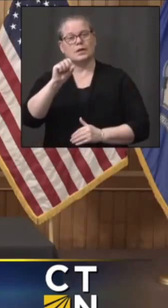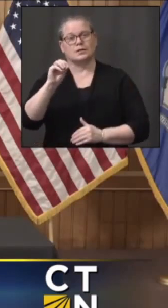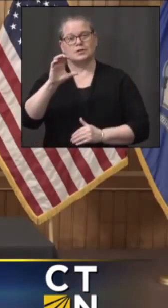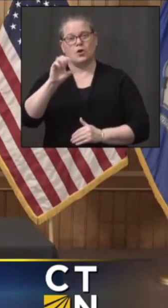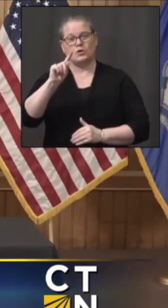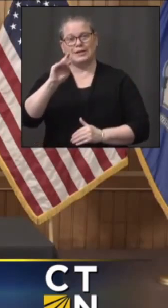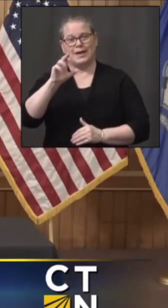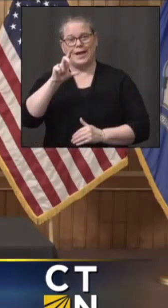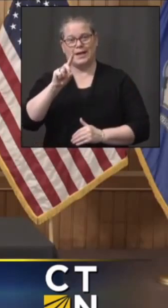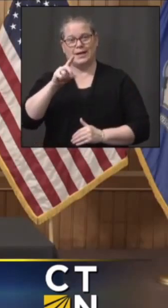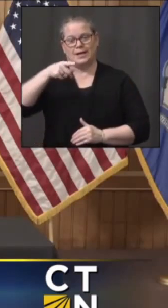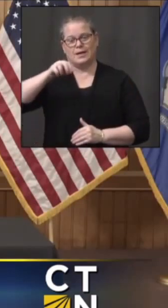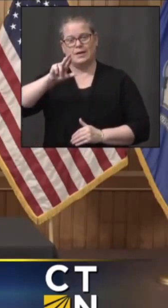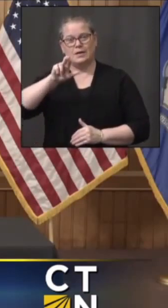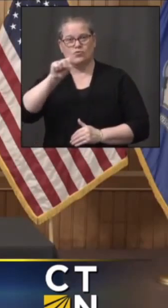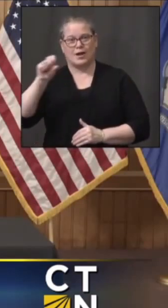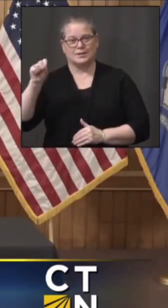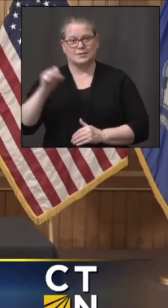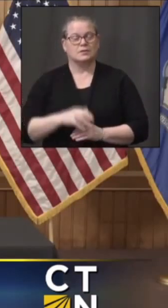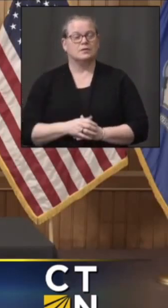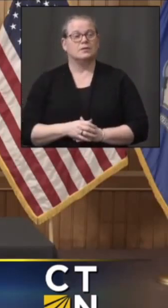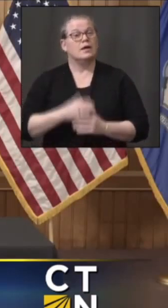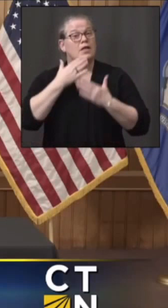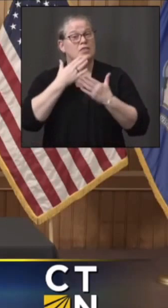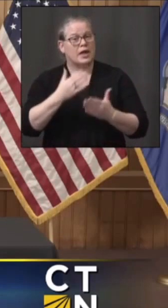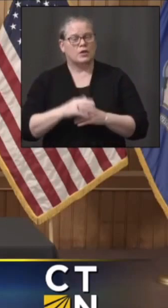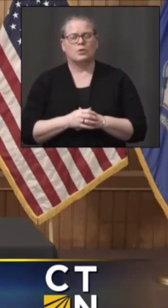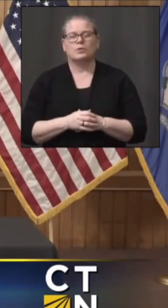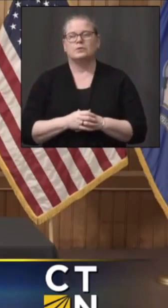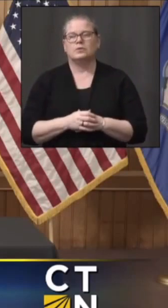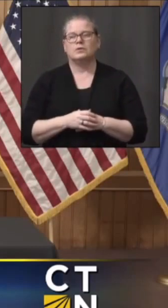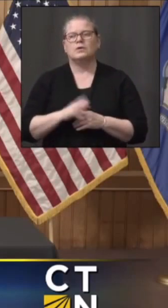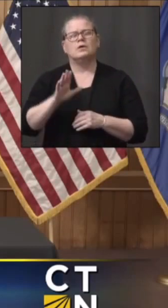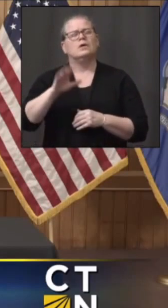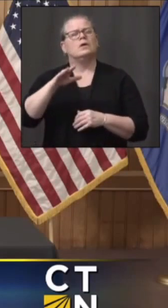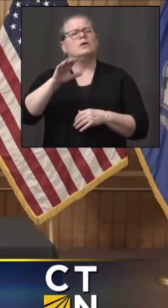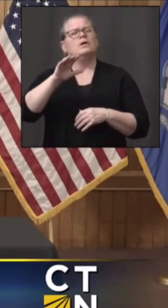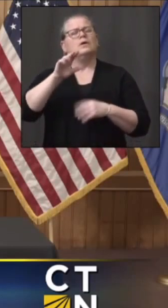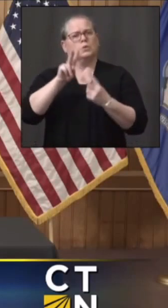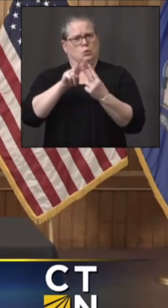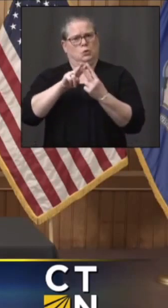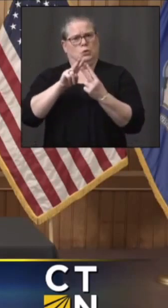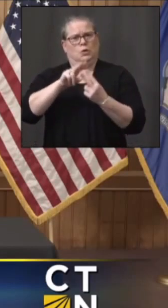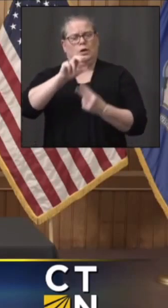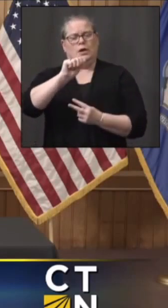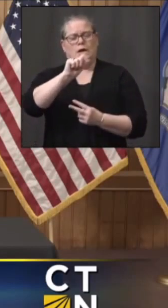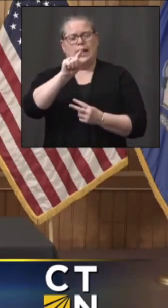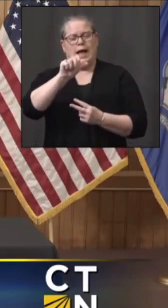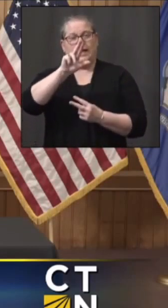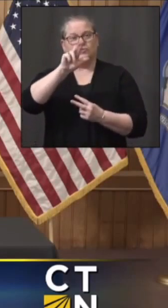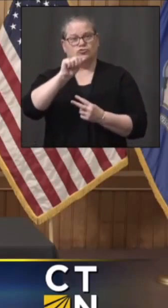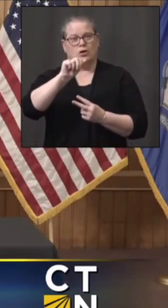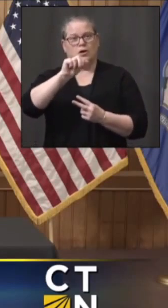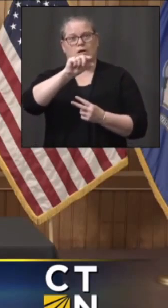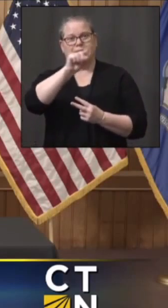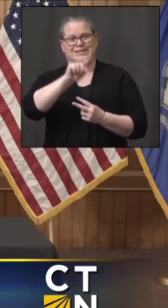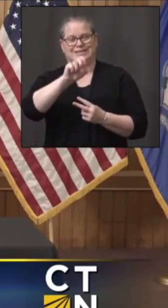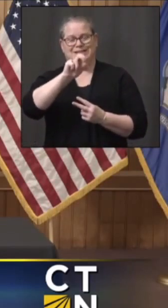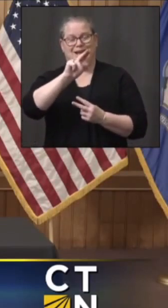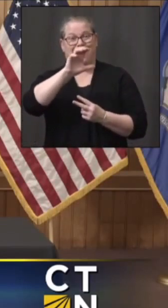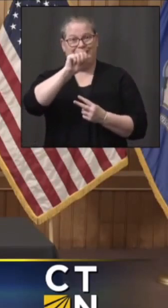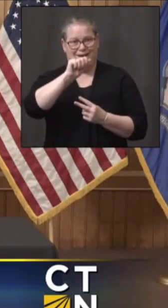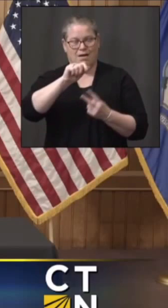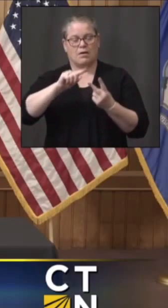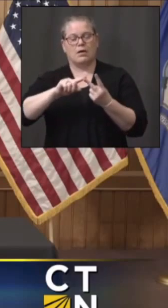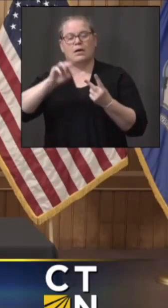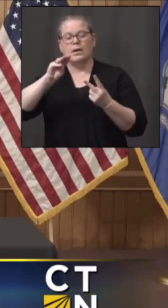you. Good afternoon, everyone. Regarding AstraZeneca and Moderna, I know we have orders with Moderna. Do we have orders with